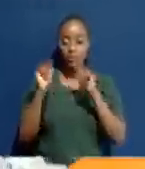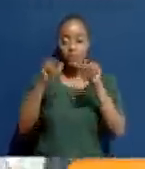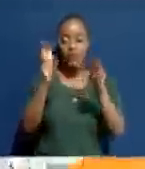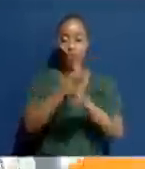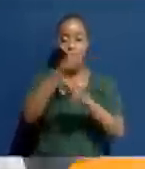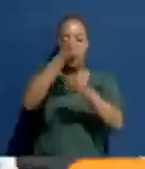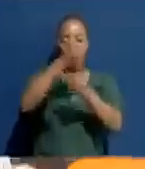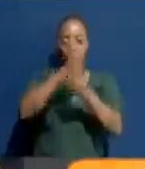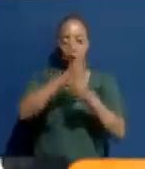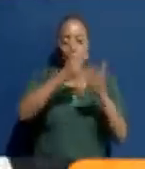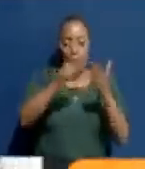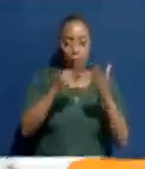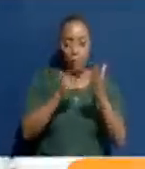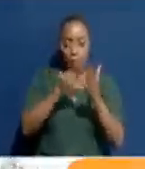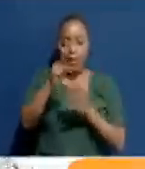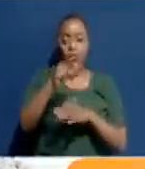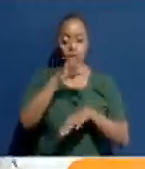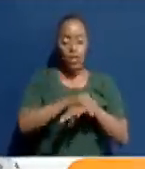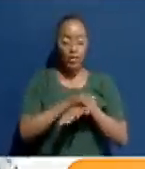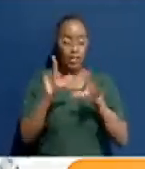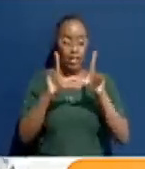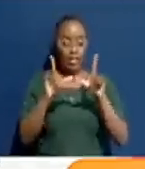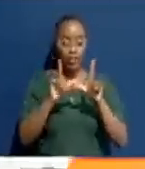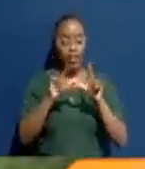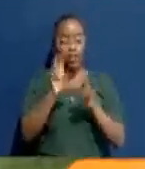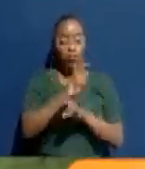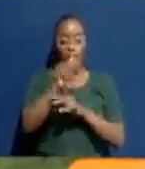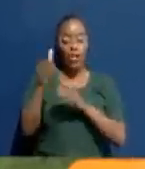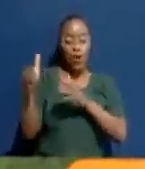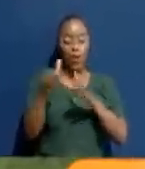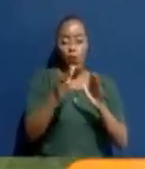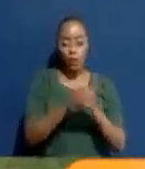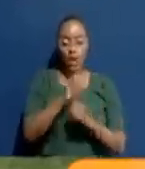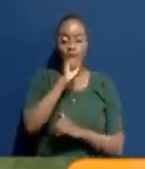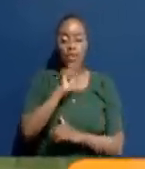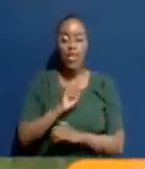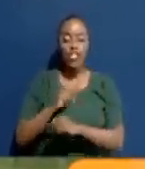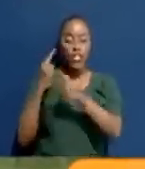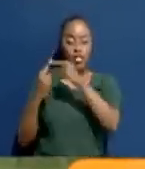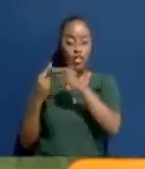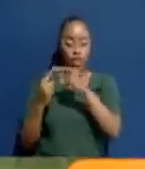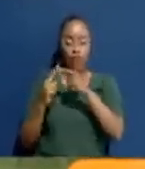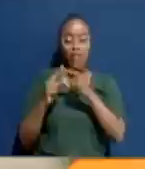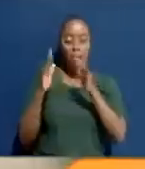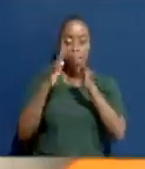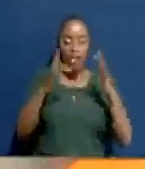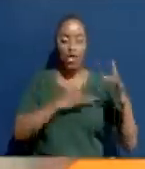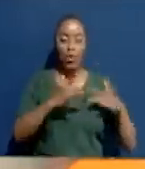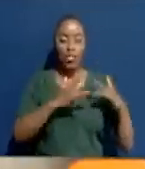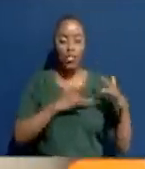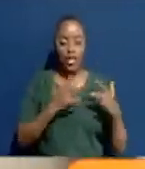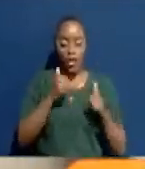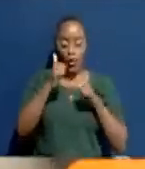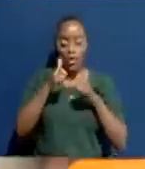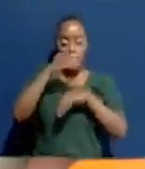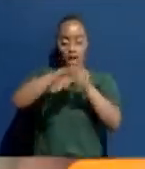jobs so that we can clear, we get our certificates and look for other means. With age and experience, one of their main concerns in failing to